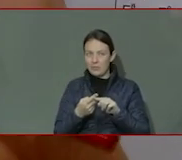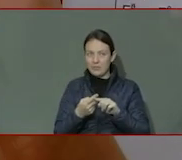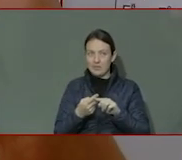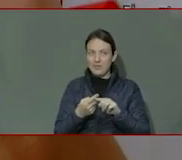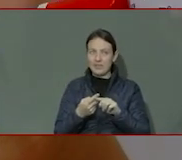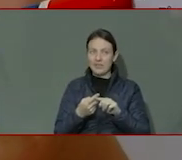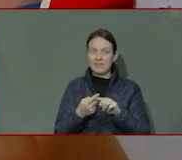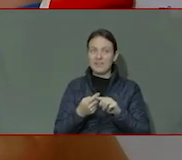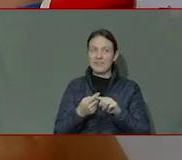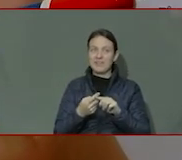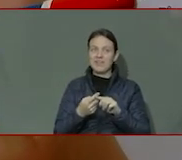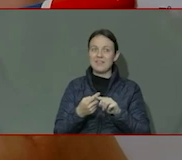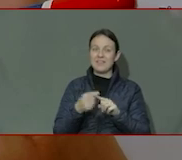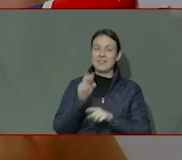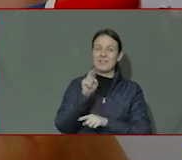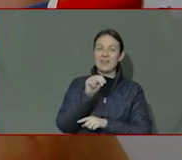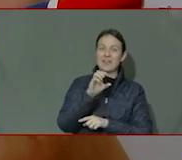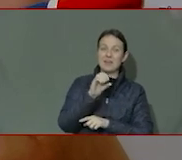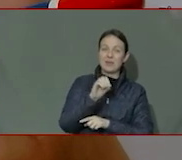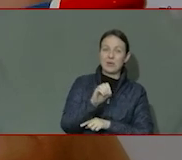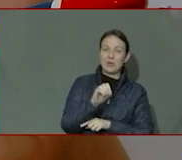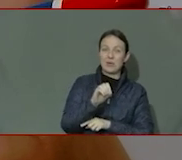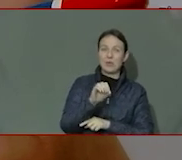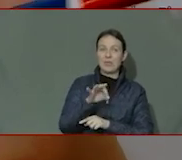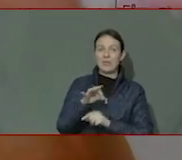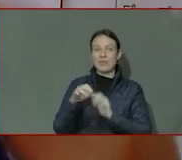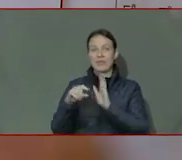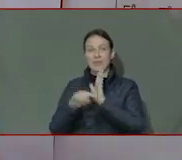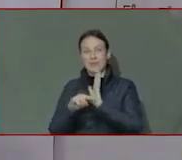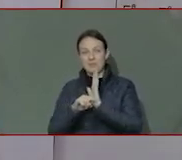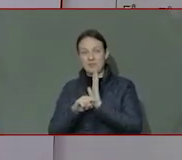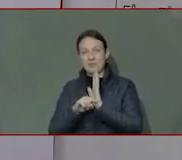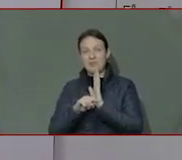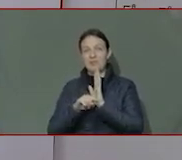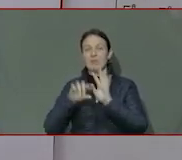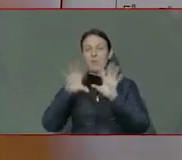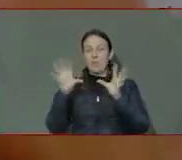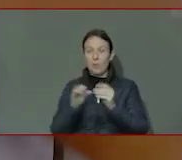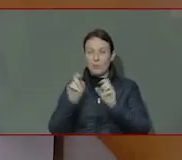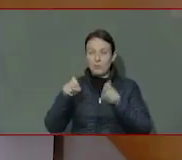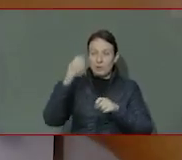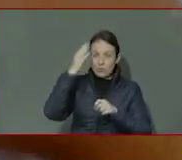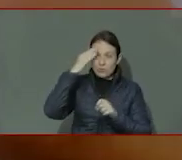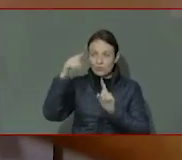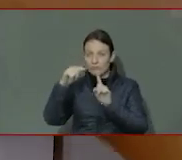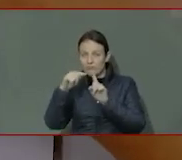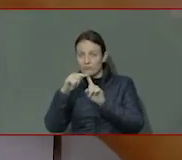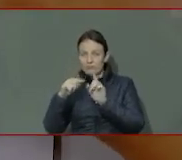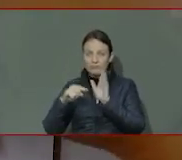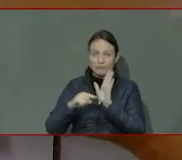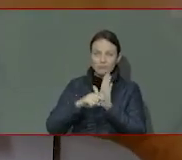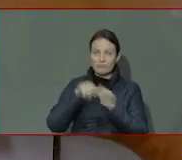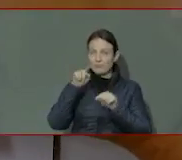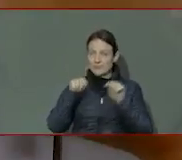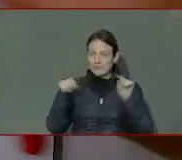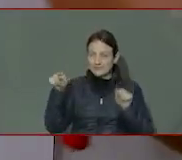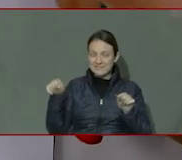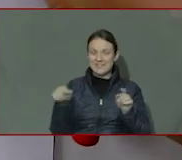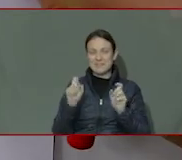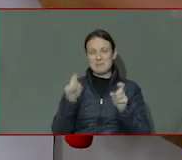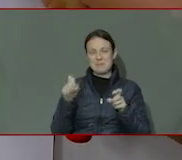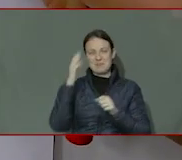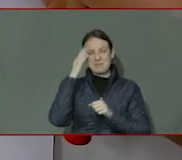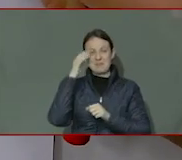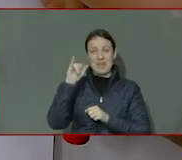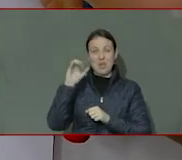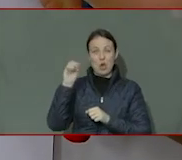hydroxide. You have nitrate, nitrite, etc. So there we have all our polyatomic ions. So